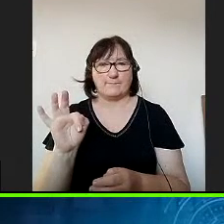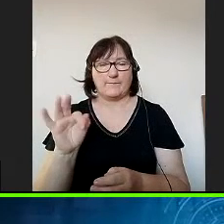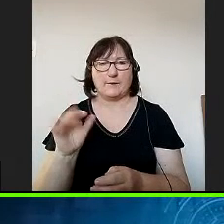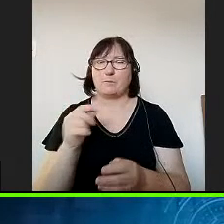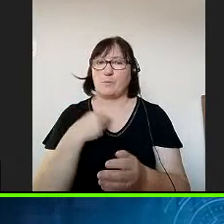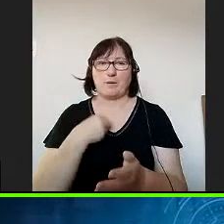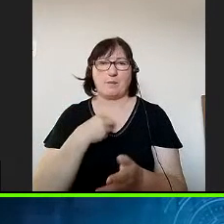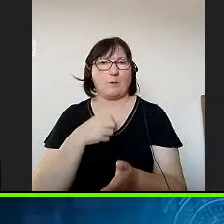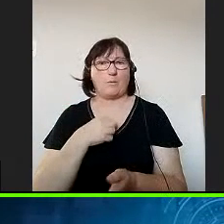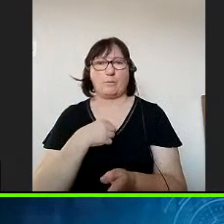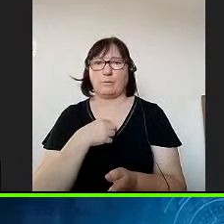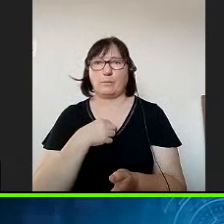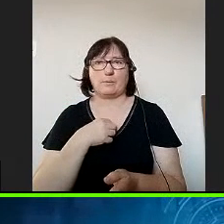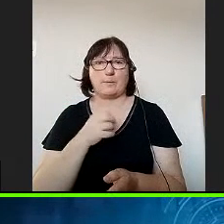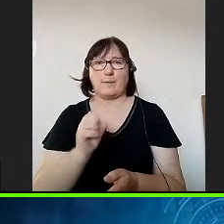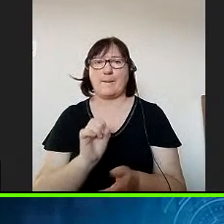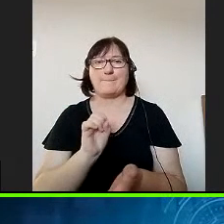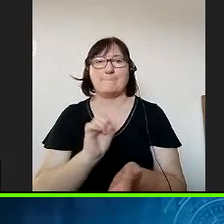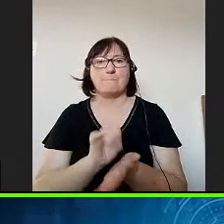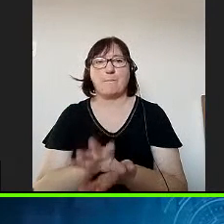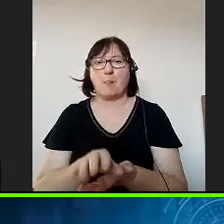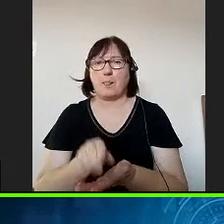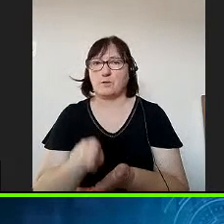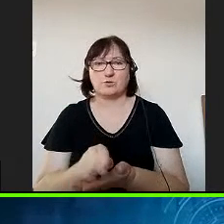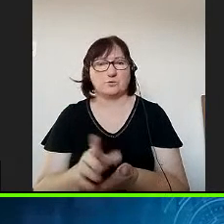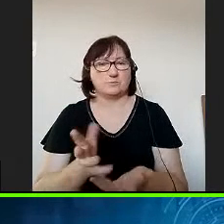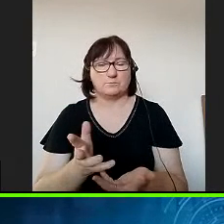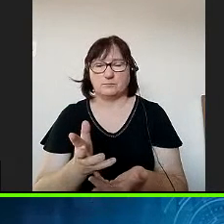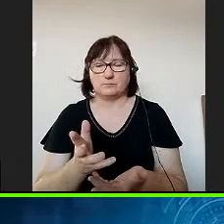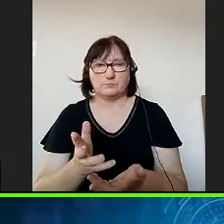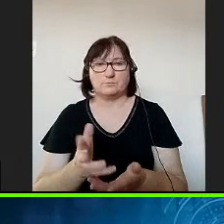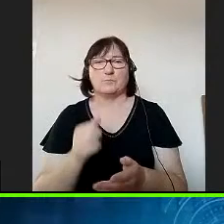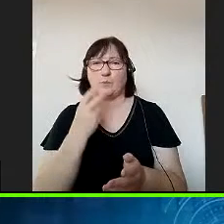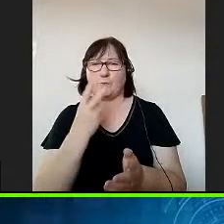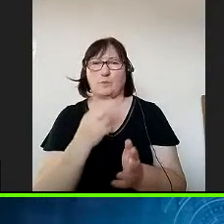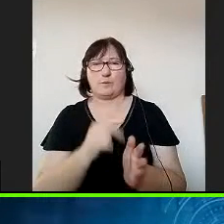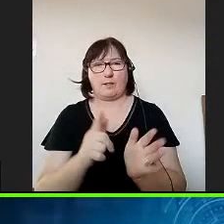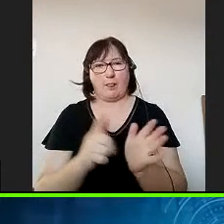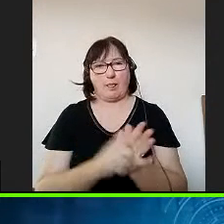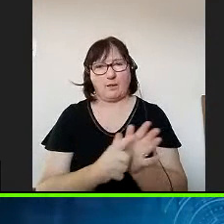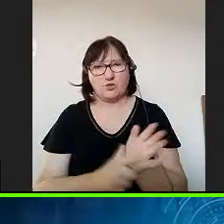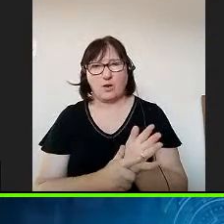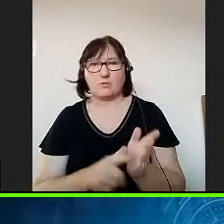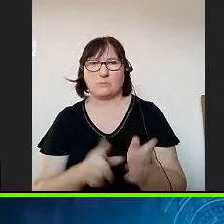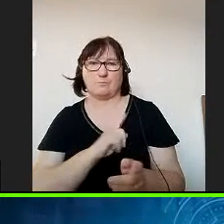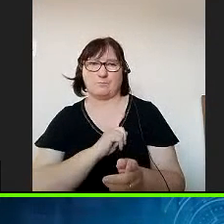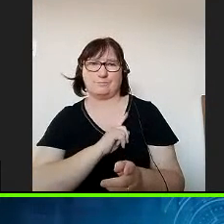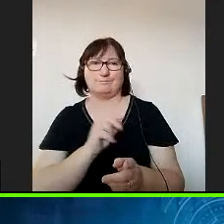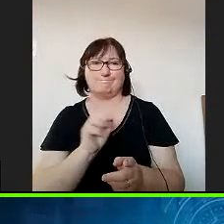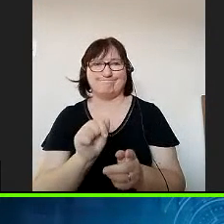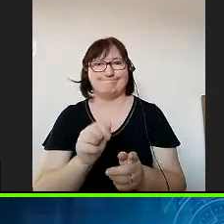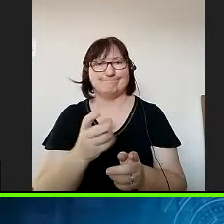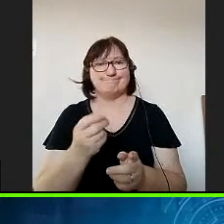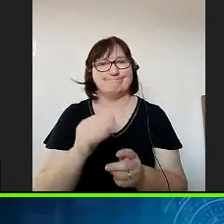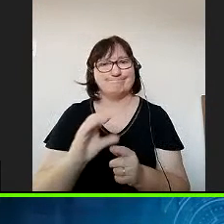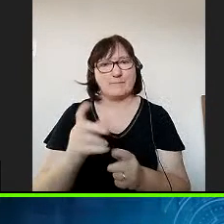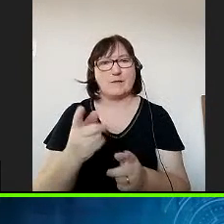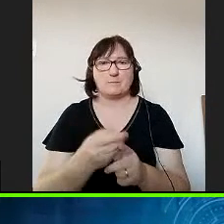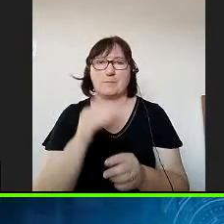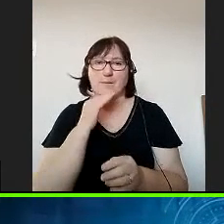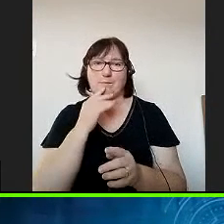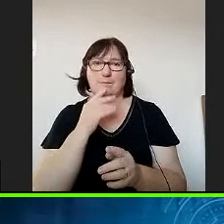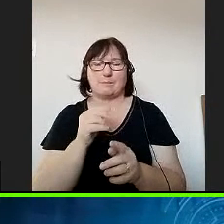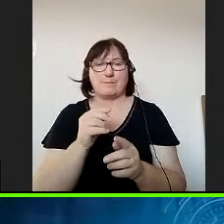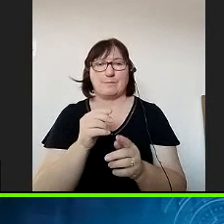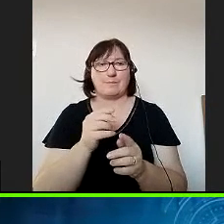apply. We are looking at legislation further down the line where we would most probably make this available to all. Thank you